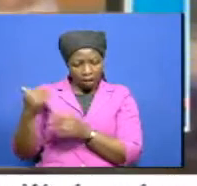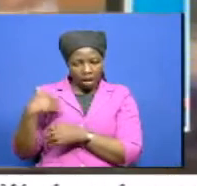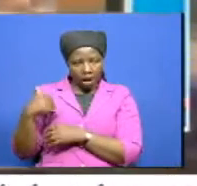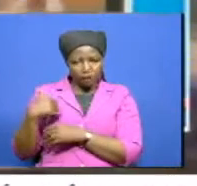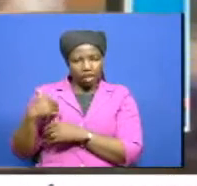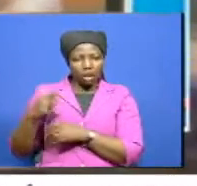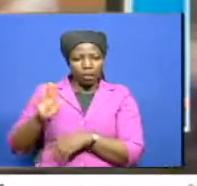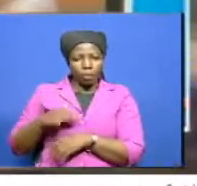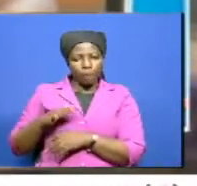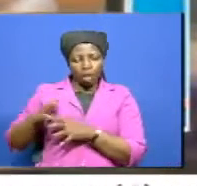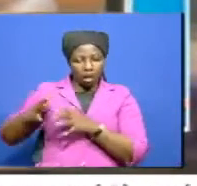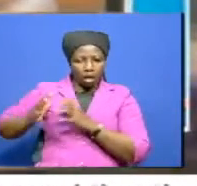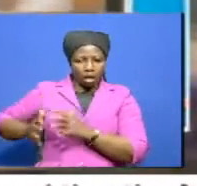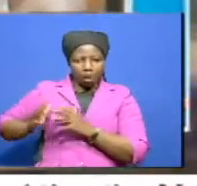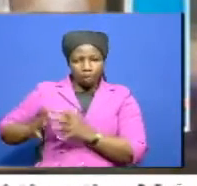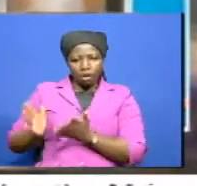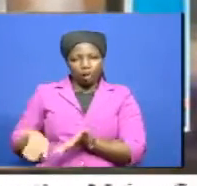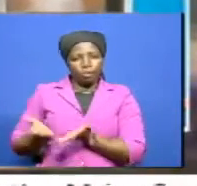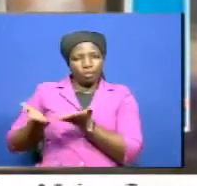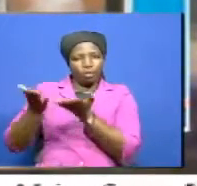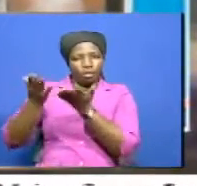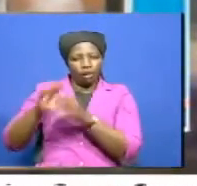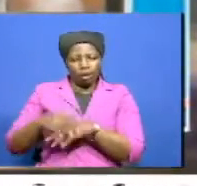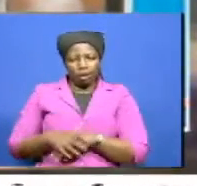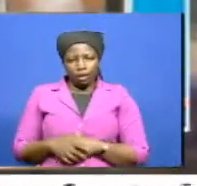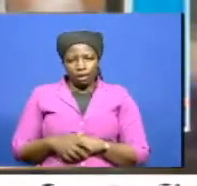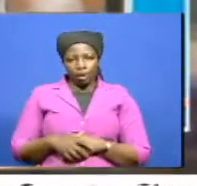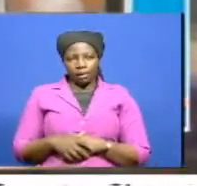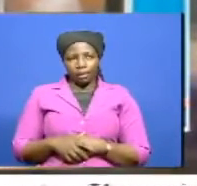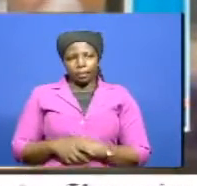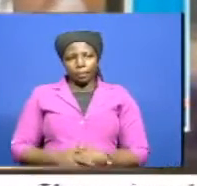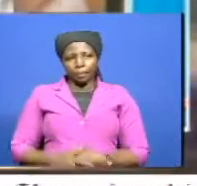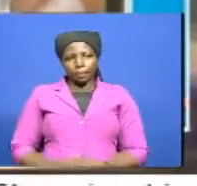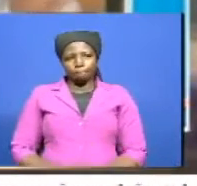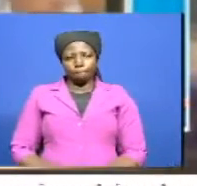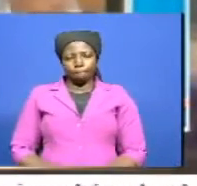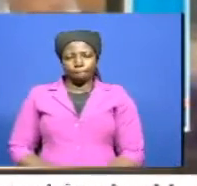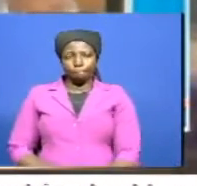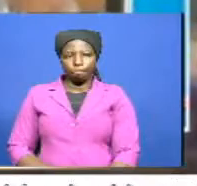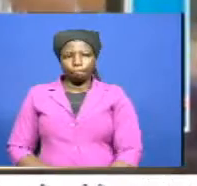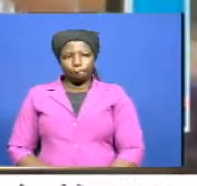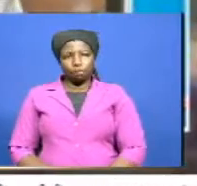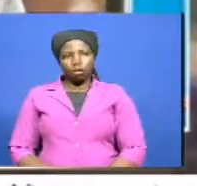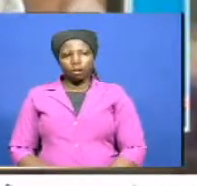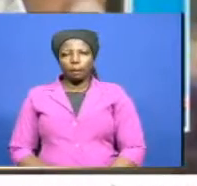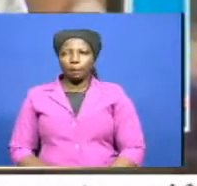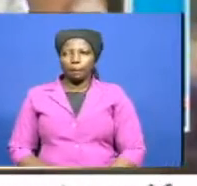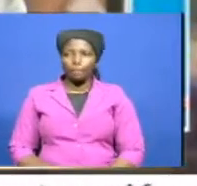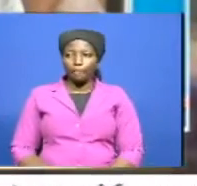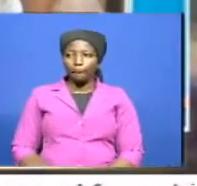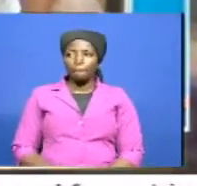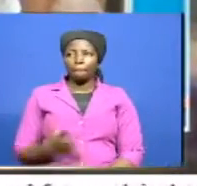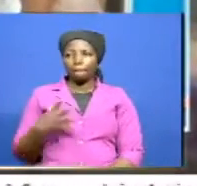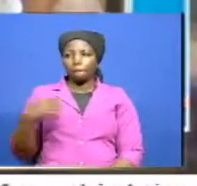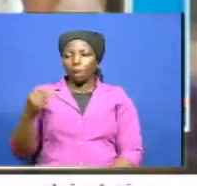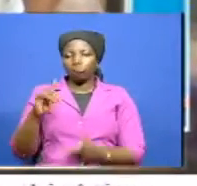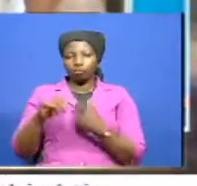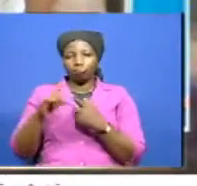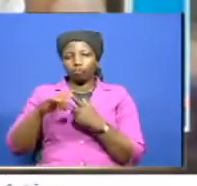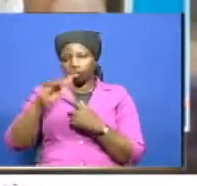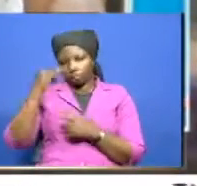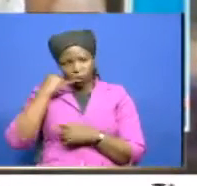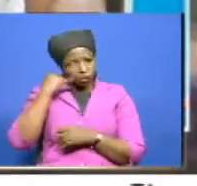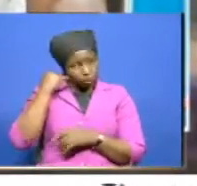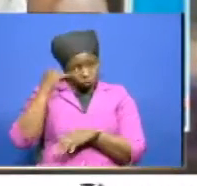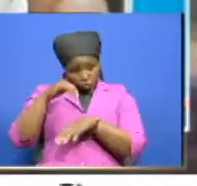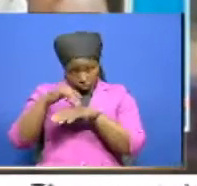who, I mean the league, the women's league was played on Sunday. On Sunday, yes, yeah, in Nakuru. So, yes, yeah. In Nakuru. So there are lots of people coming through because